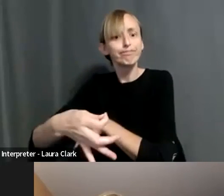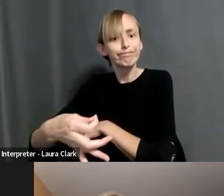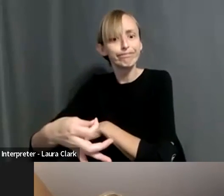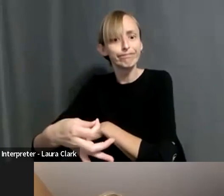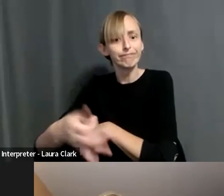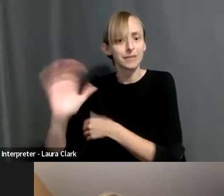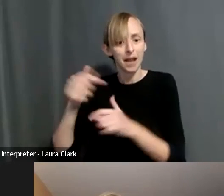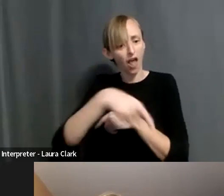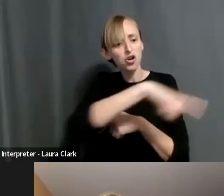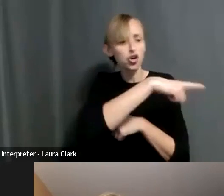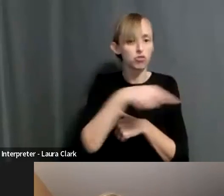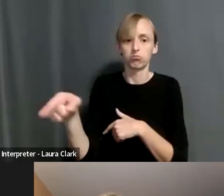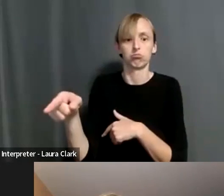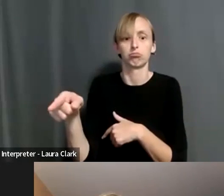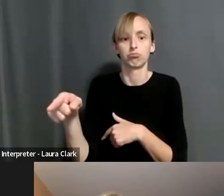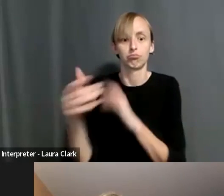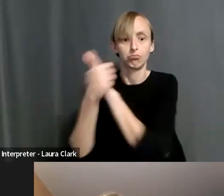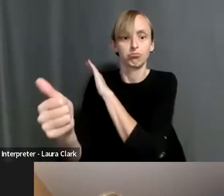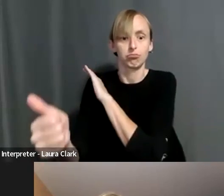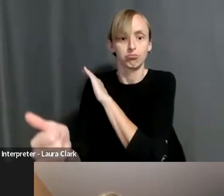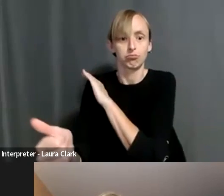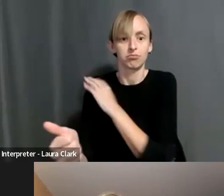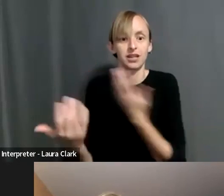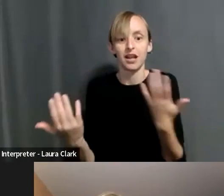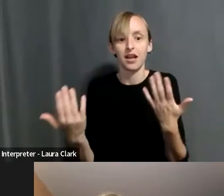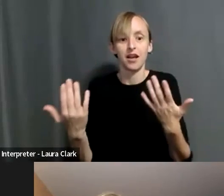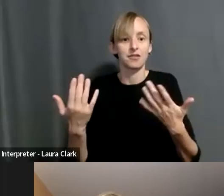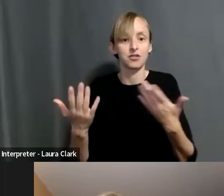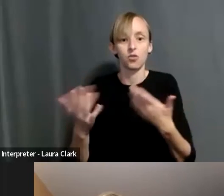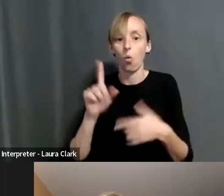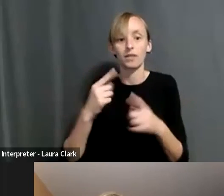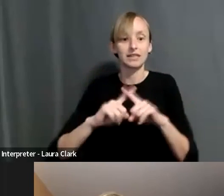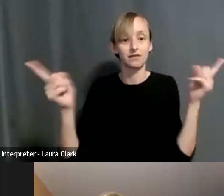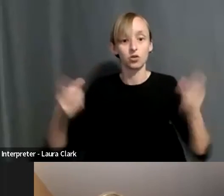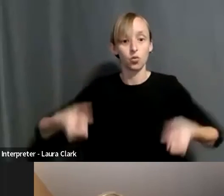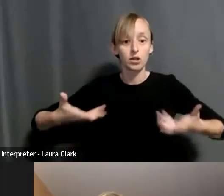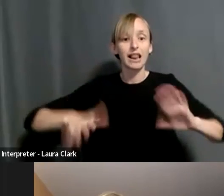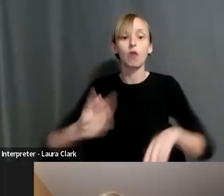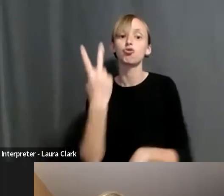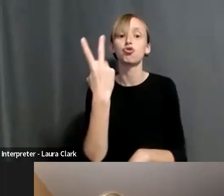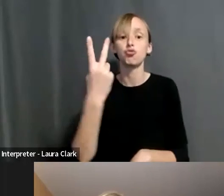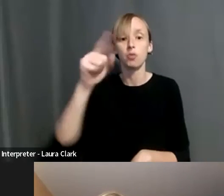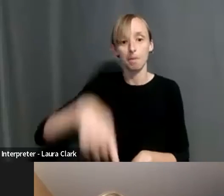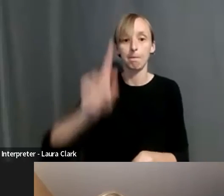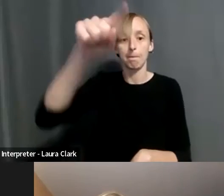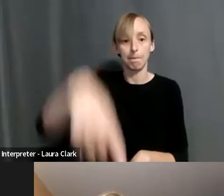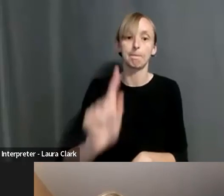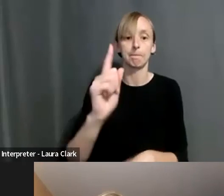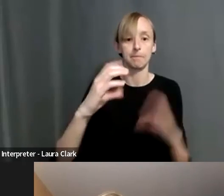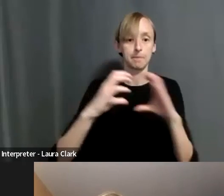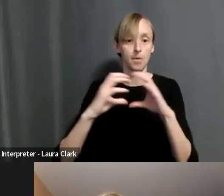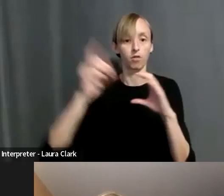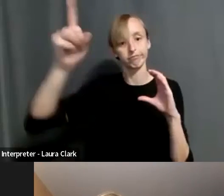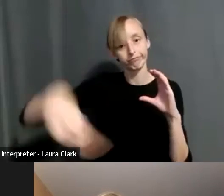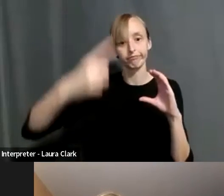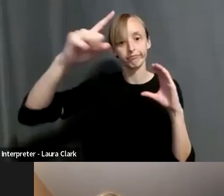But it's just nice because the only difference in wheelchair is you get 2 bounces, and like a lot of times I just